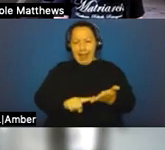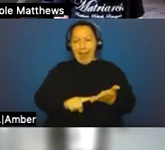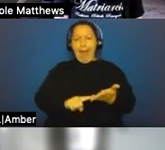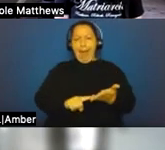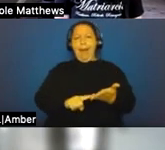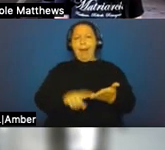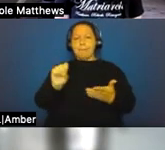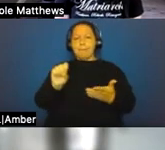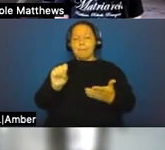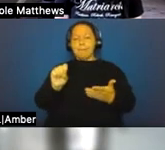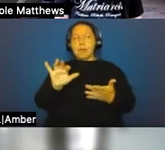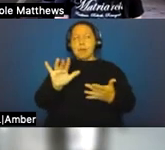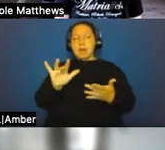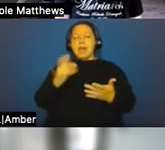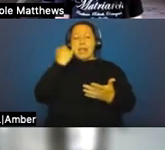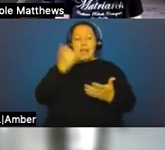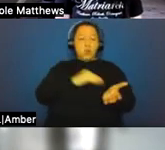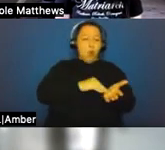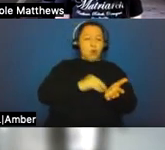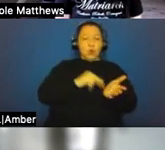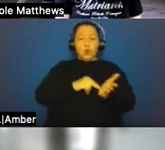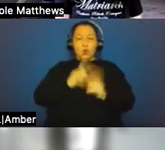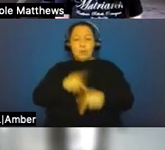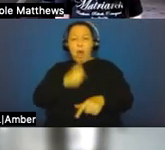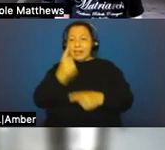I had years ago when I was doing advocacy,